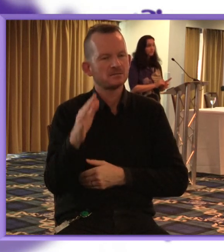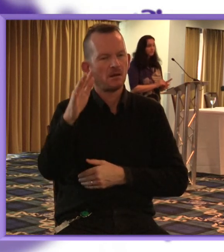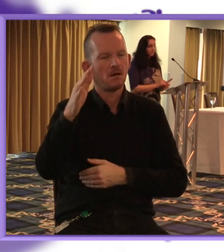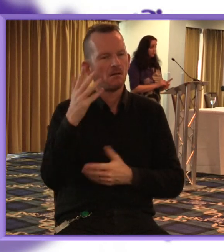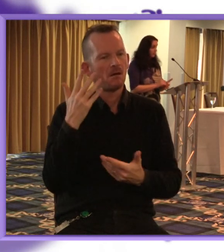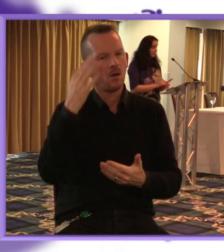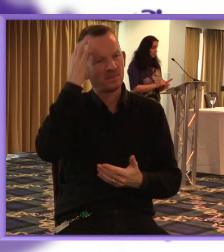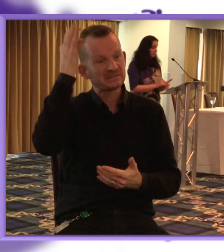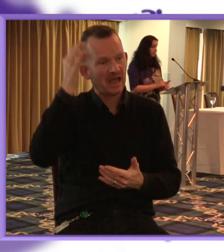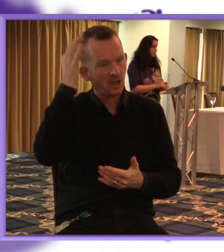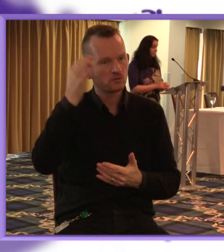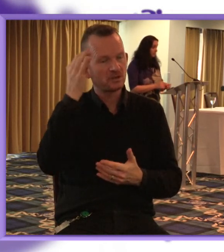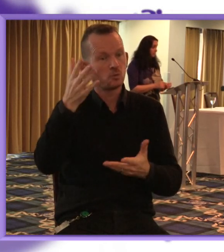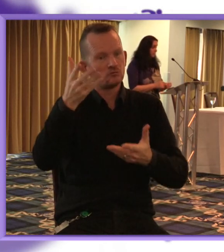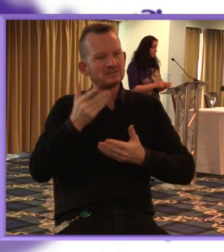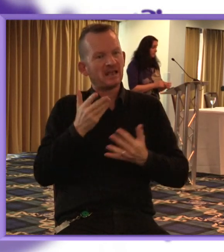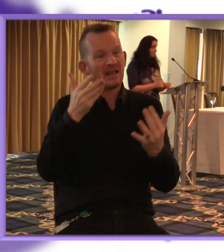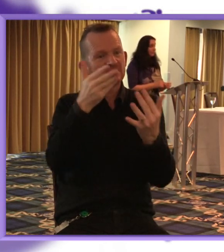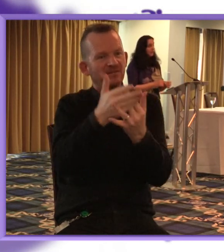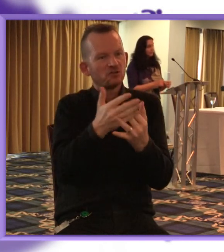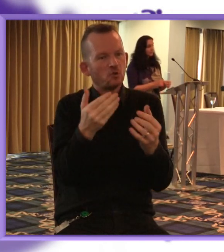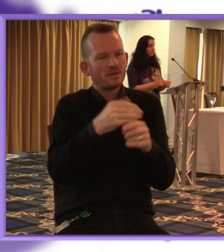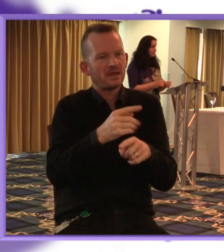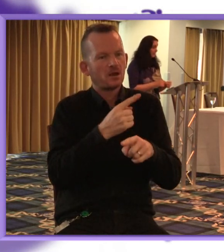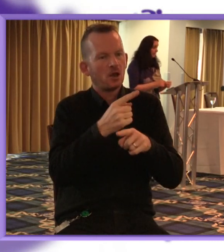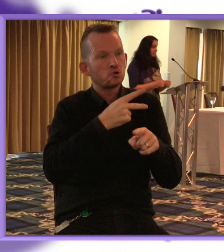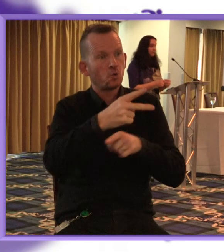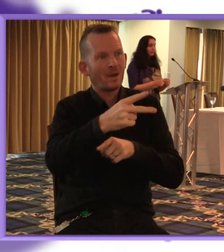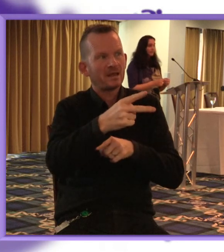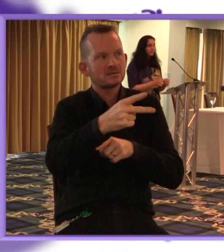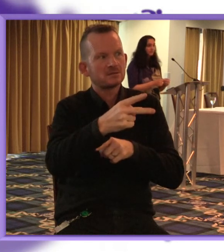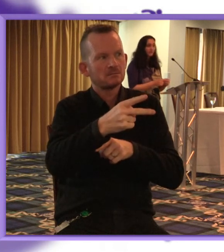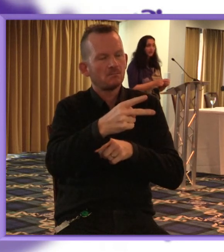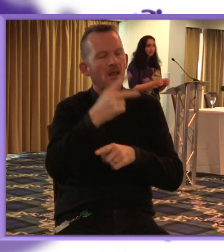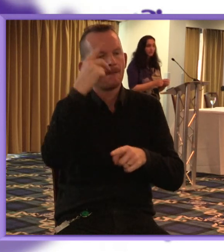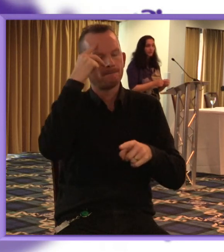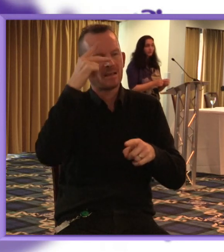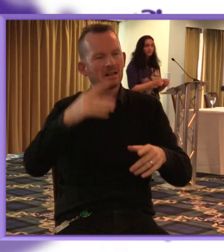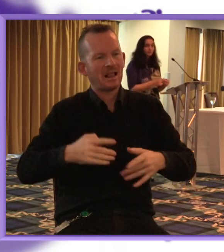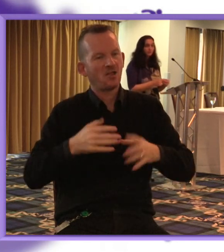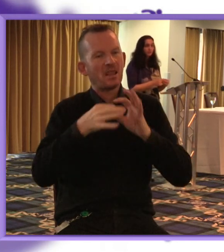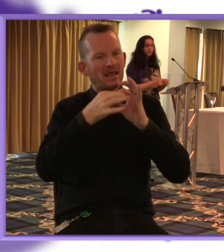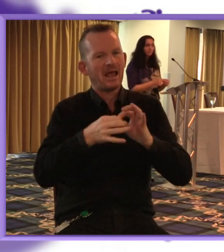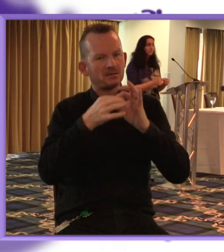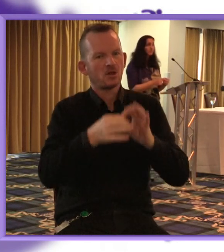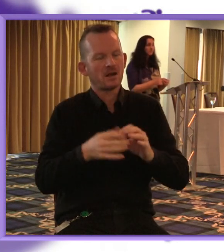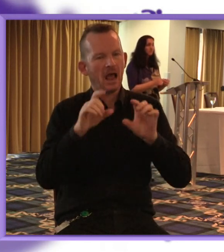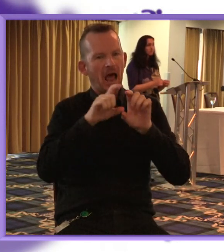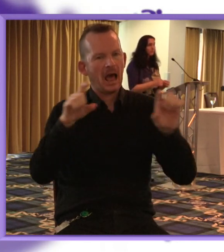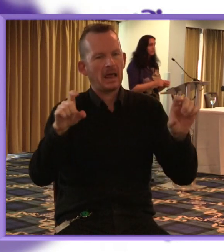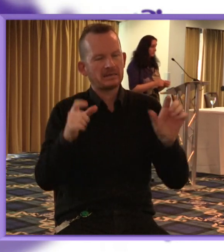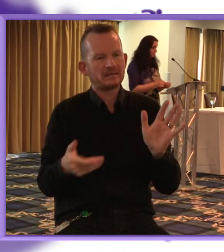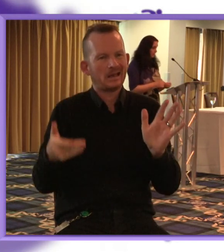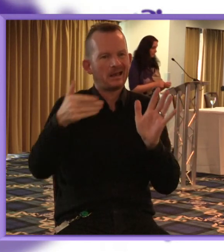will receive an intervention within 2 weeks. And mental health liaisons highlighted as an extra area of additional investment, but it's